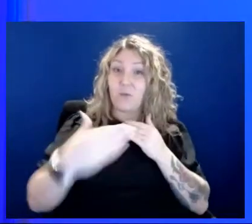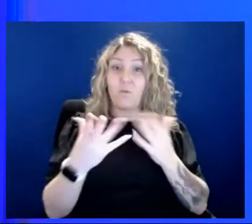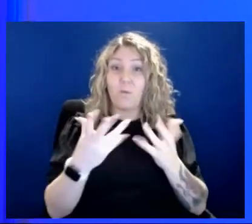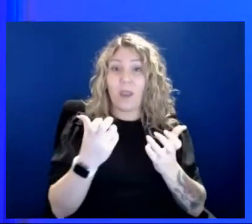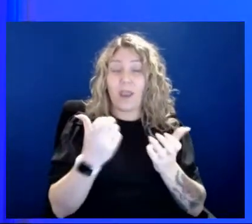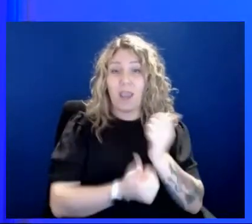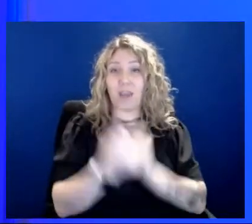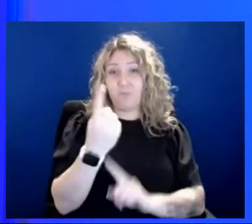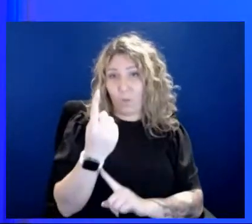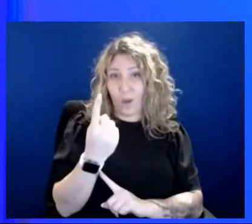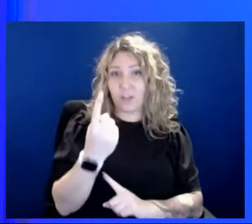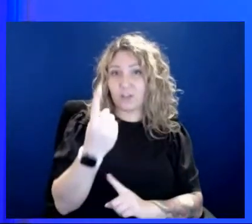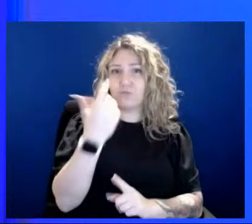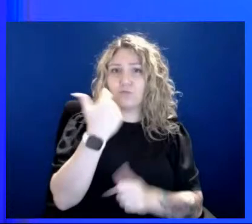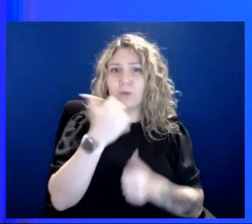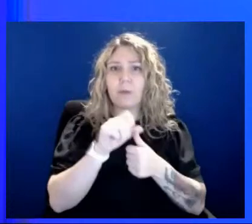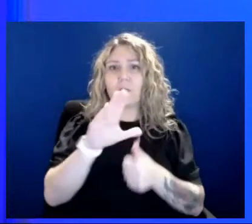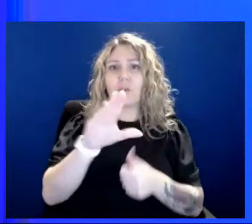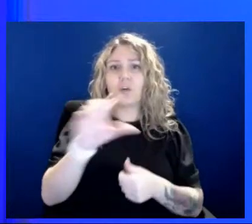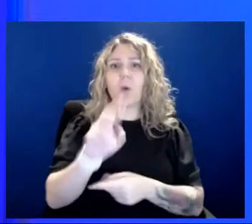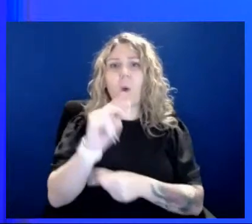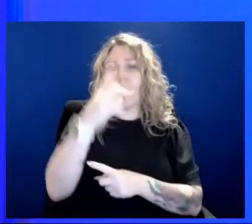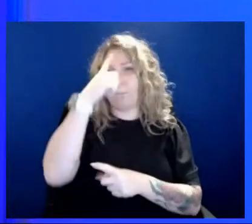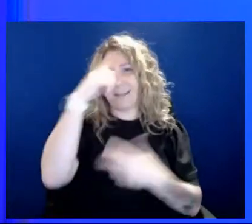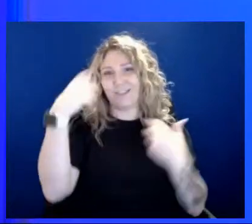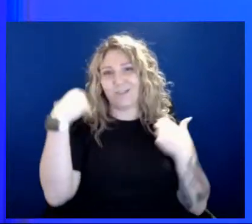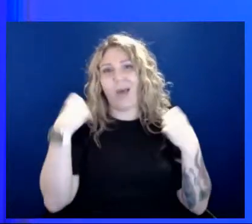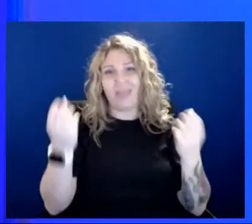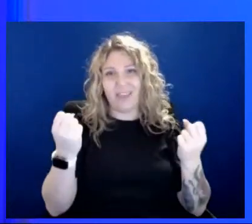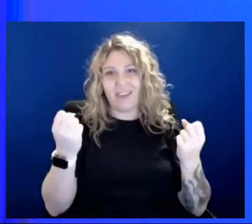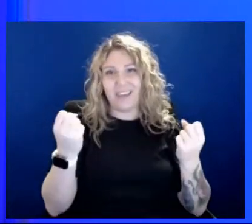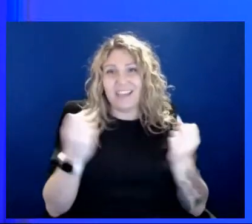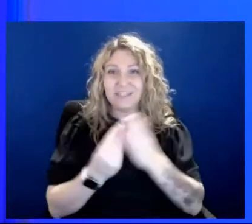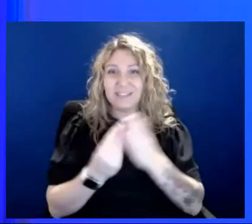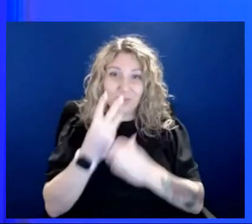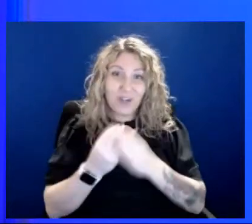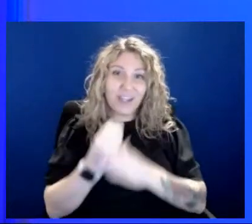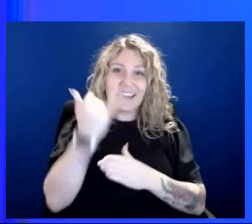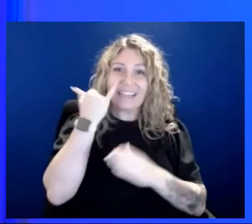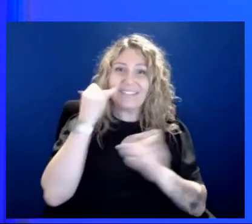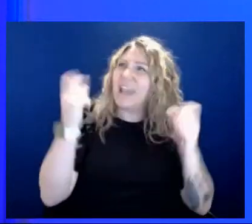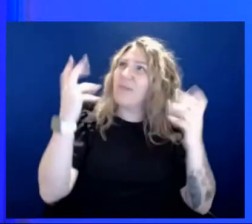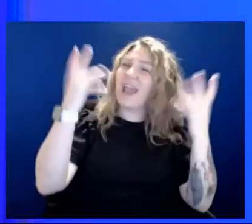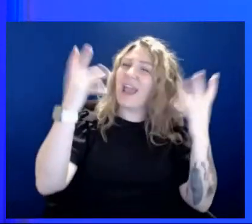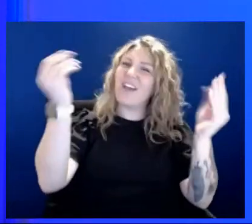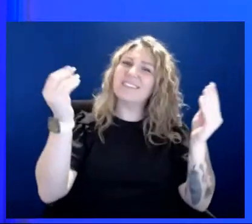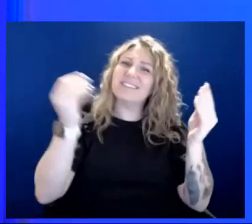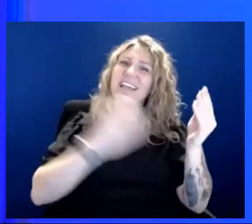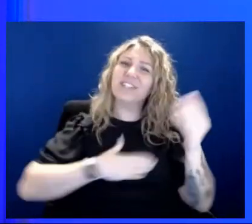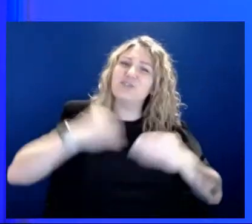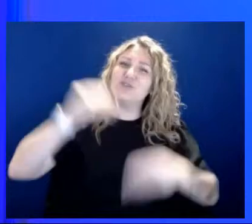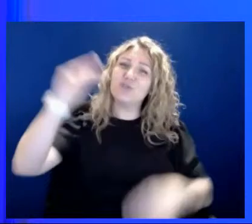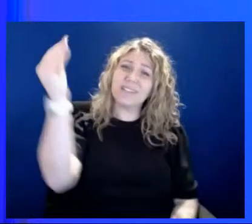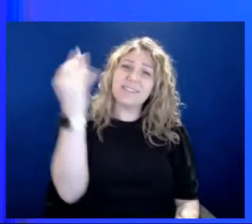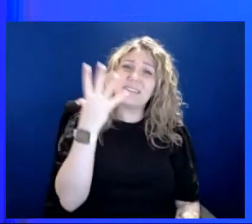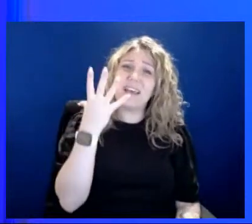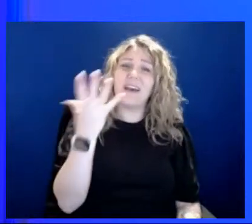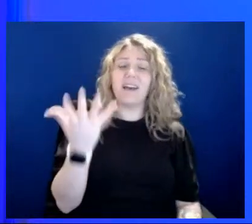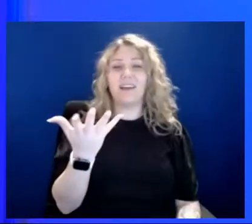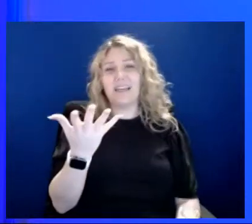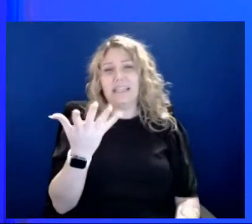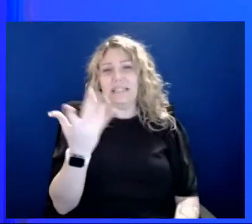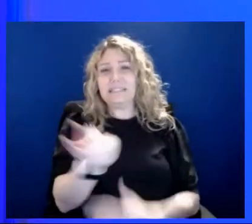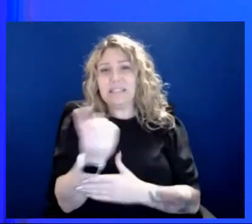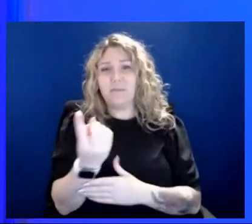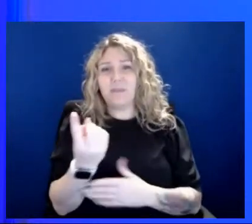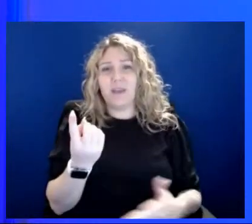just remember their own mental health. It's spring. If you can get outside, enjoy the sunshine, it's something that I think we are on a